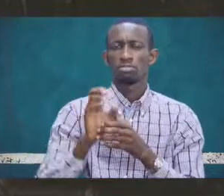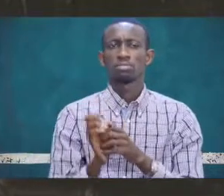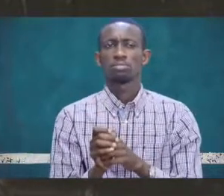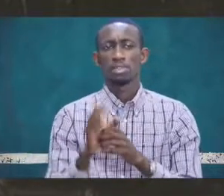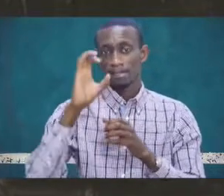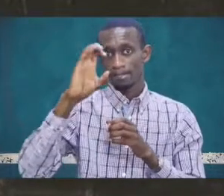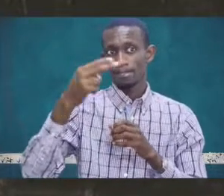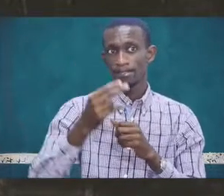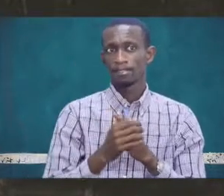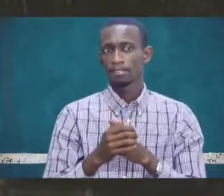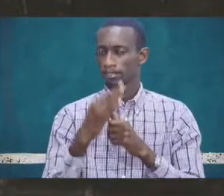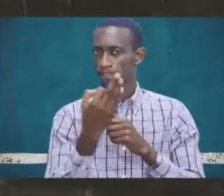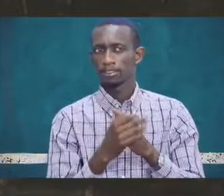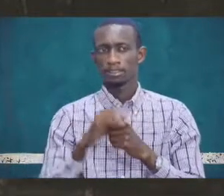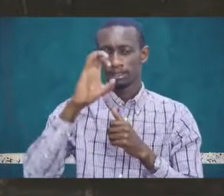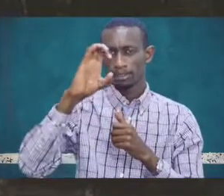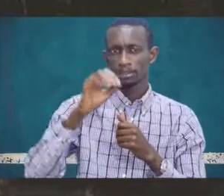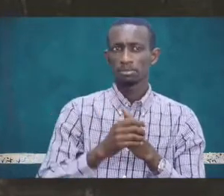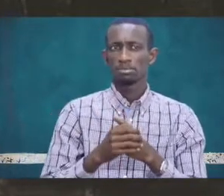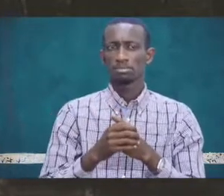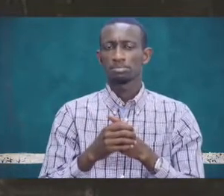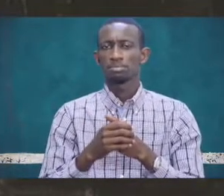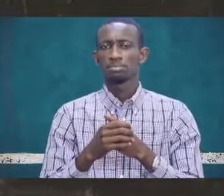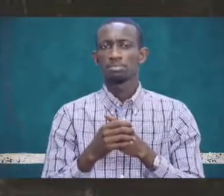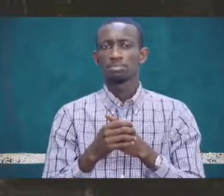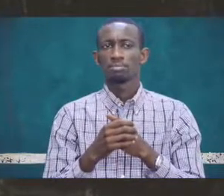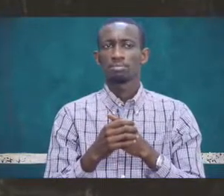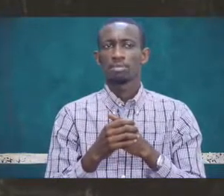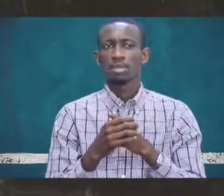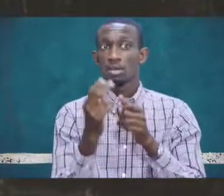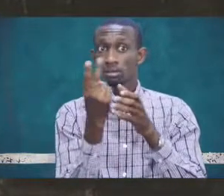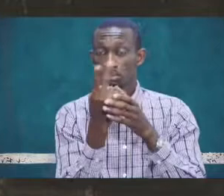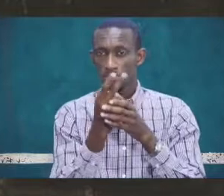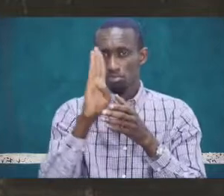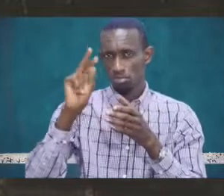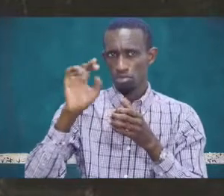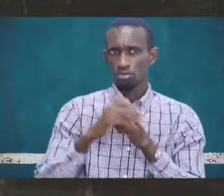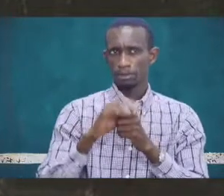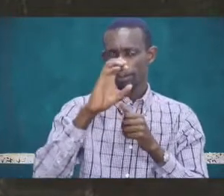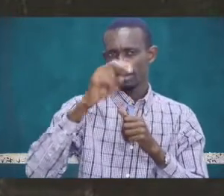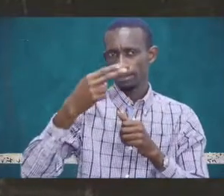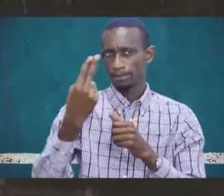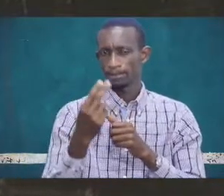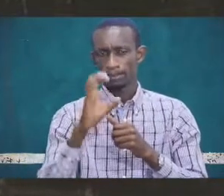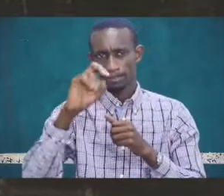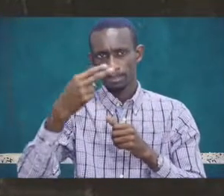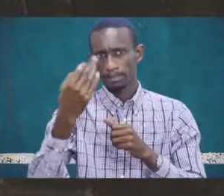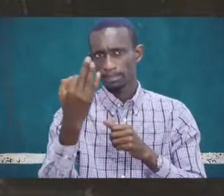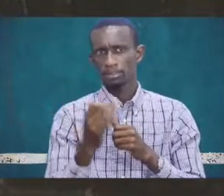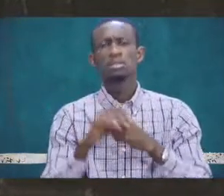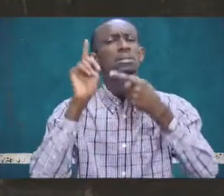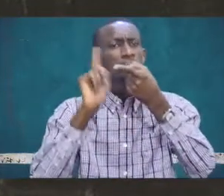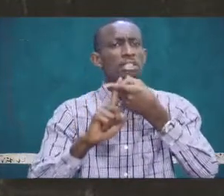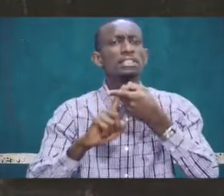C, double bond with oxygen, C, CH2, CH3, plus